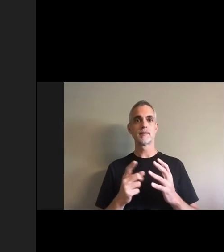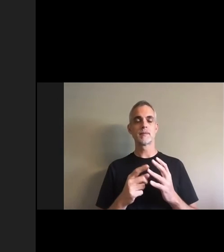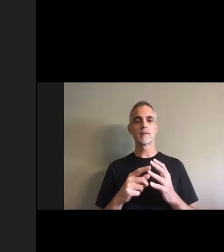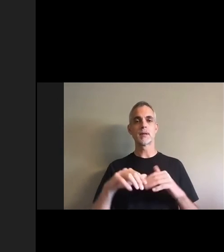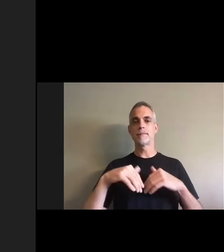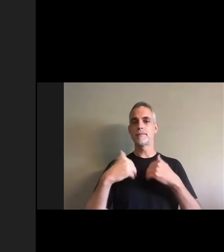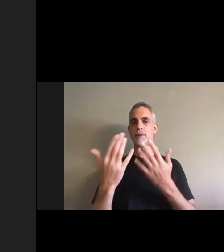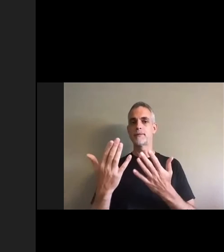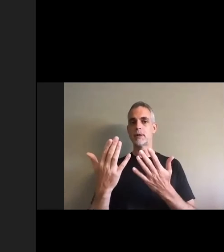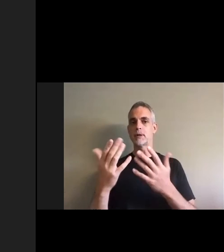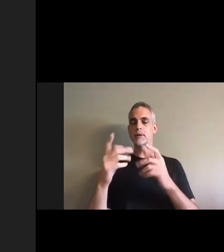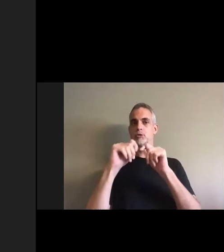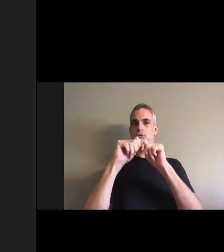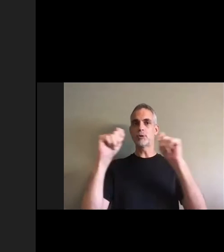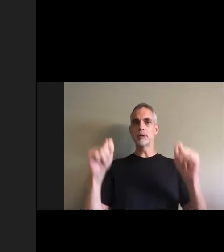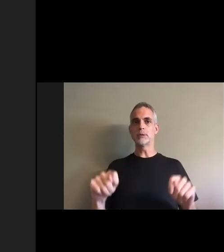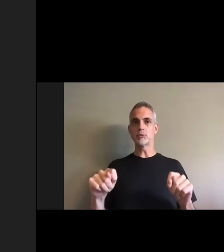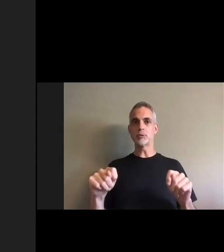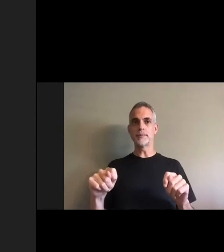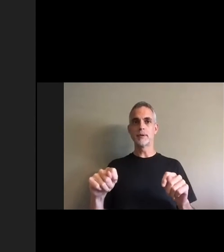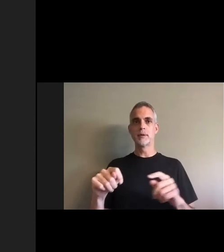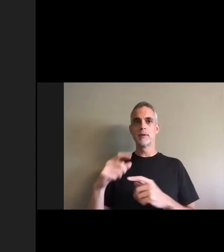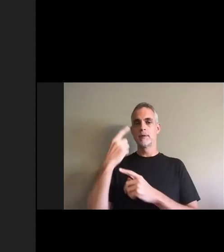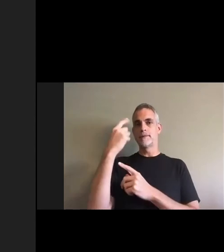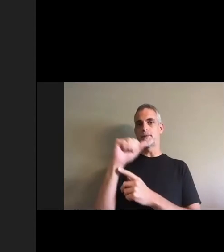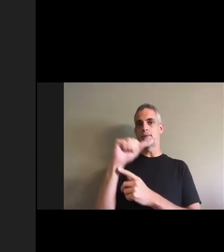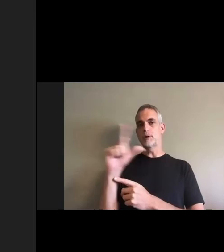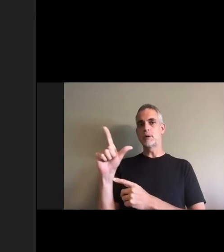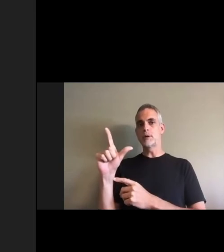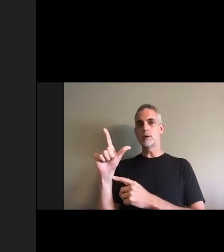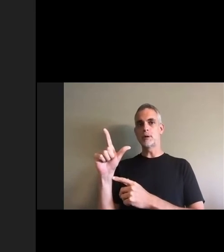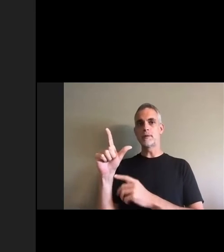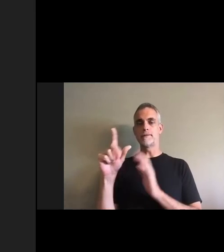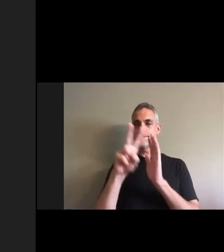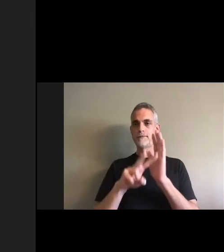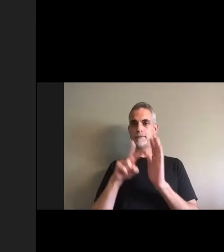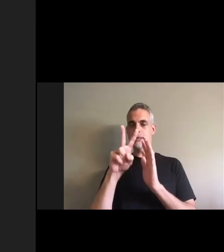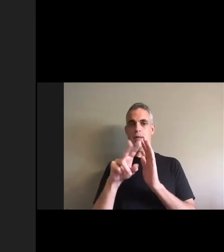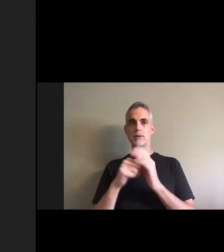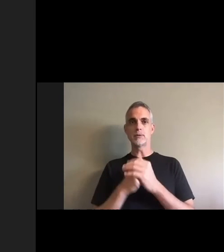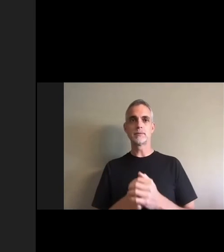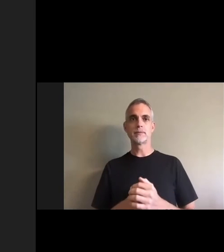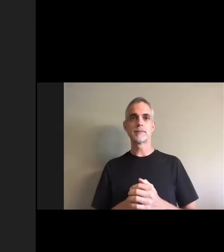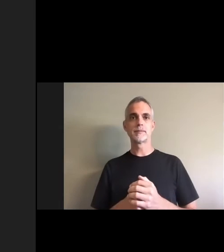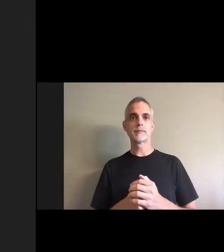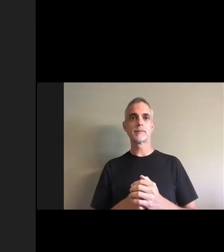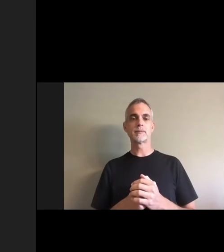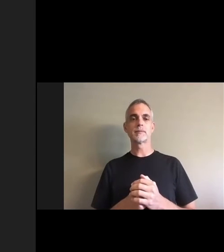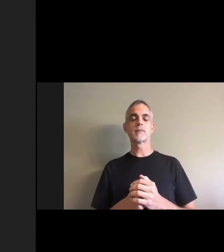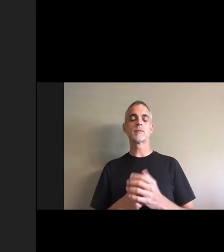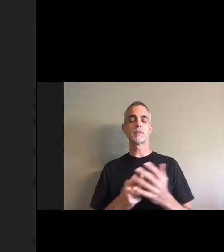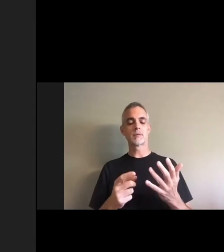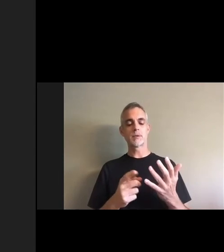posting, you could provide also the transcripts of all questions that might not have